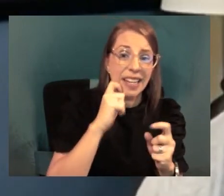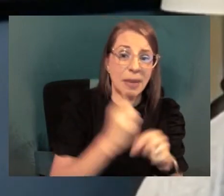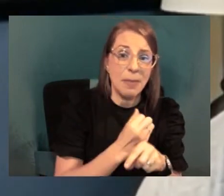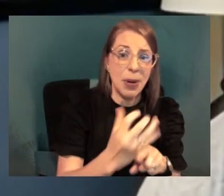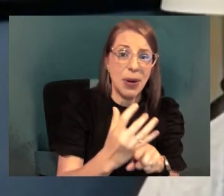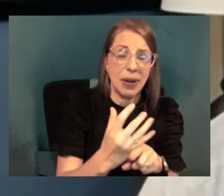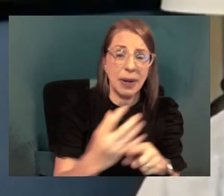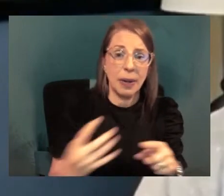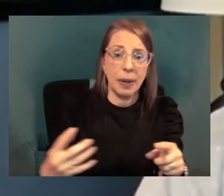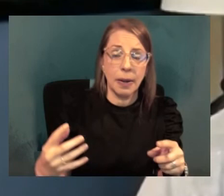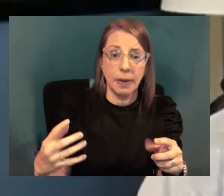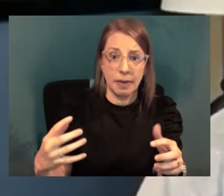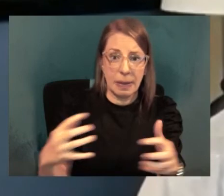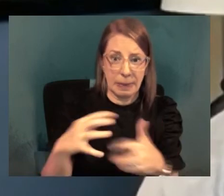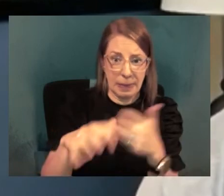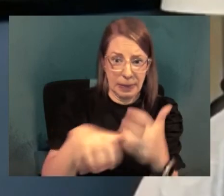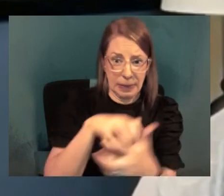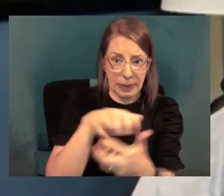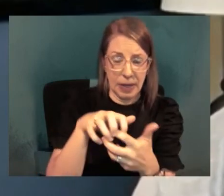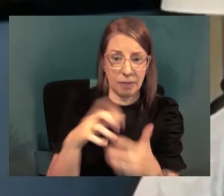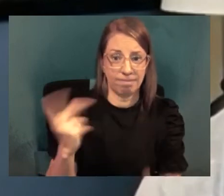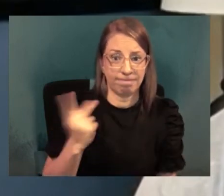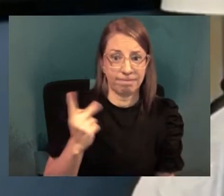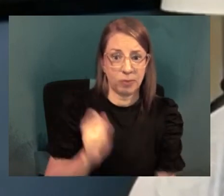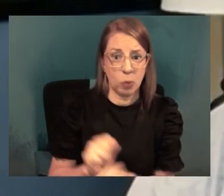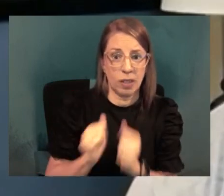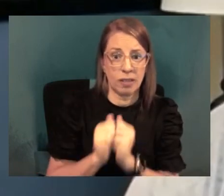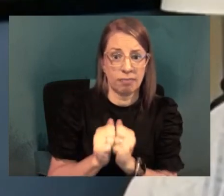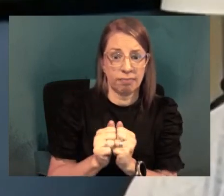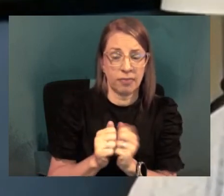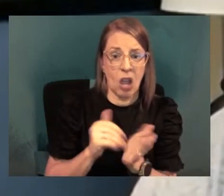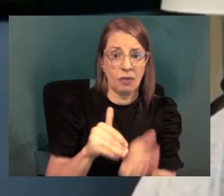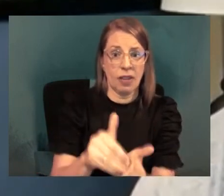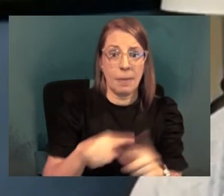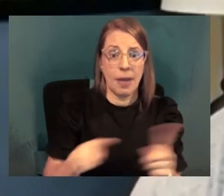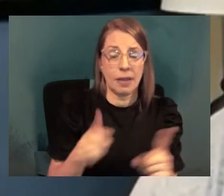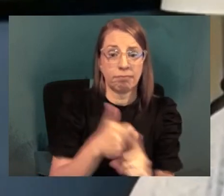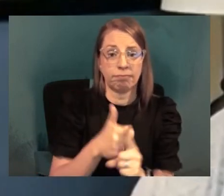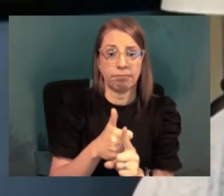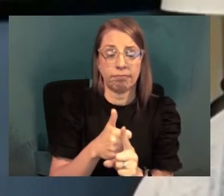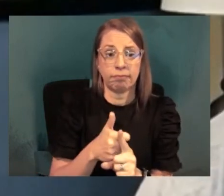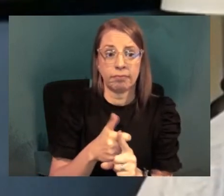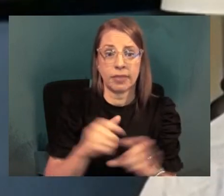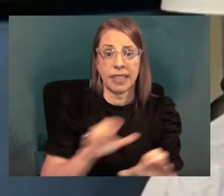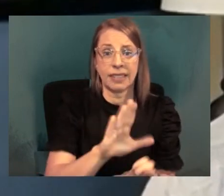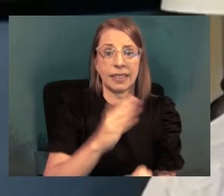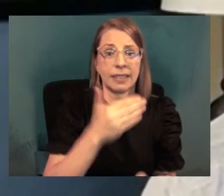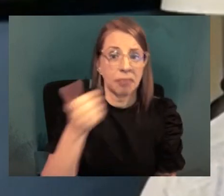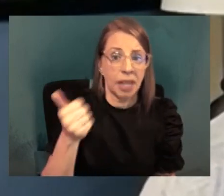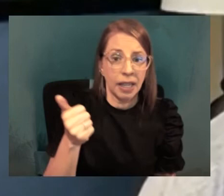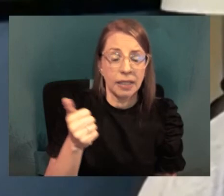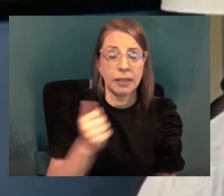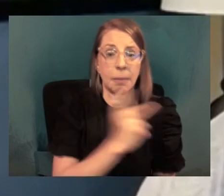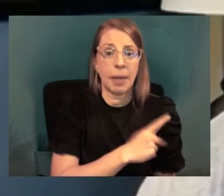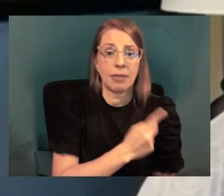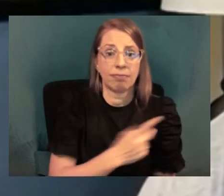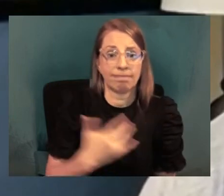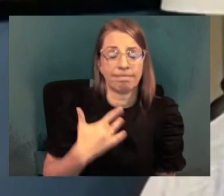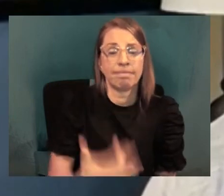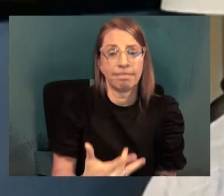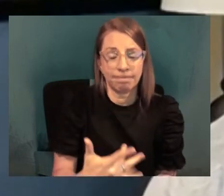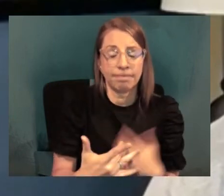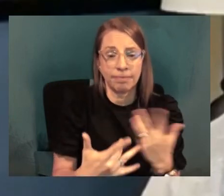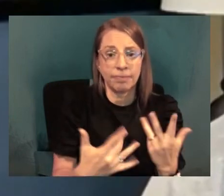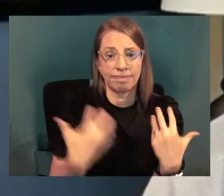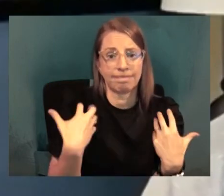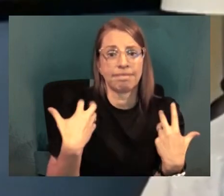body's largest organs. So we work together a lot, but he always does his best, and patients usually come out on the right end